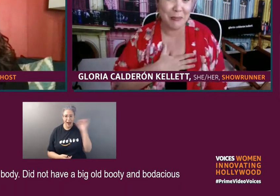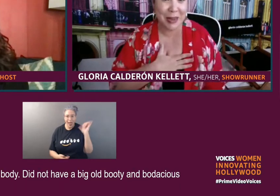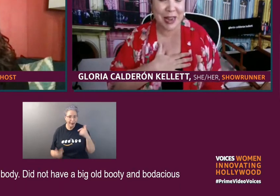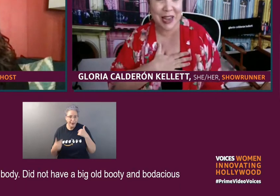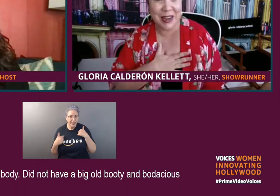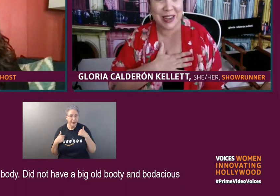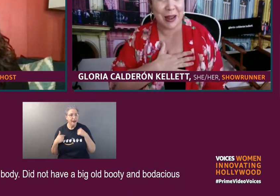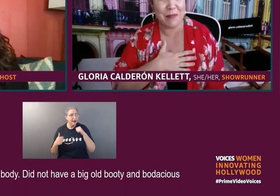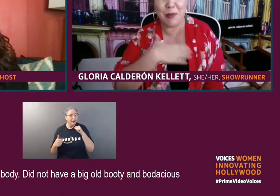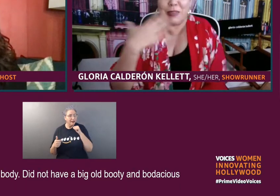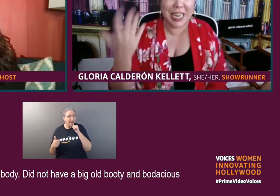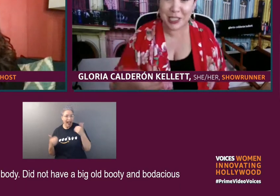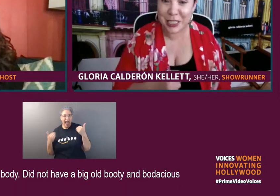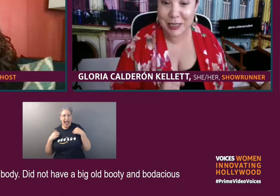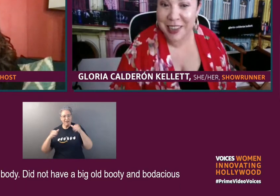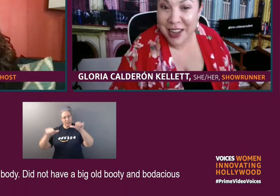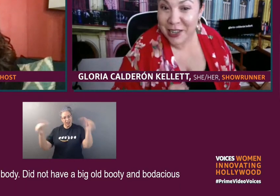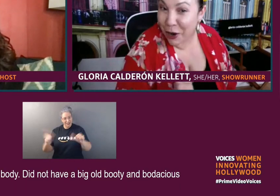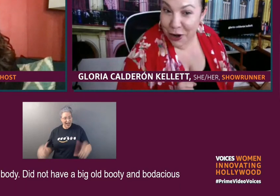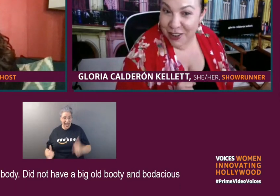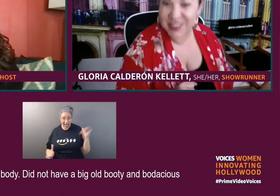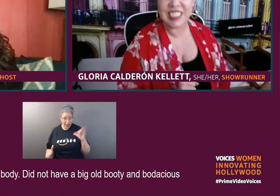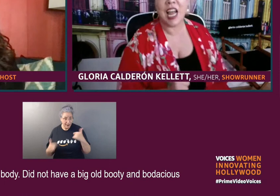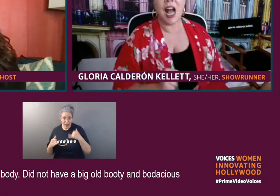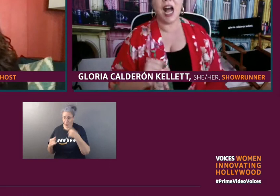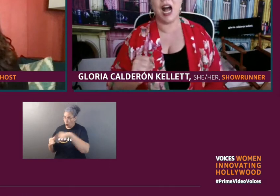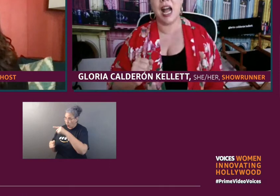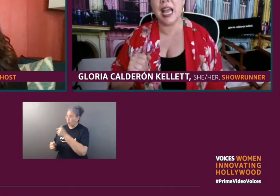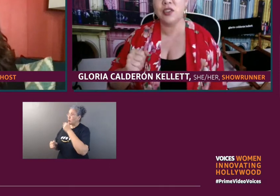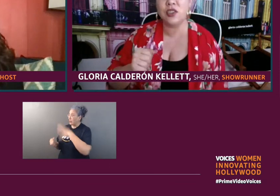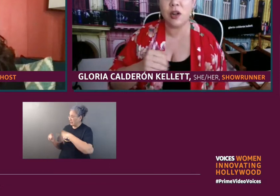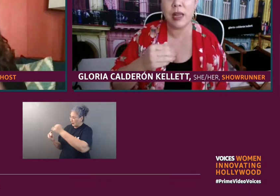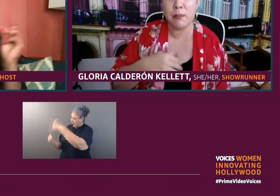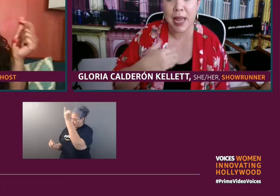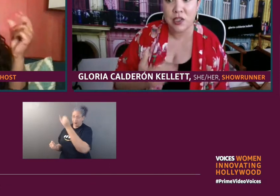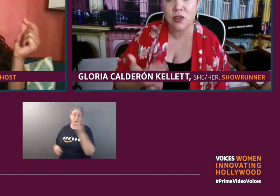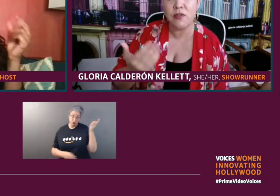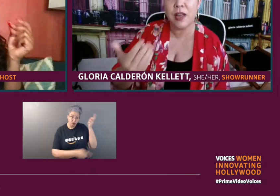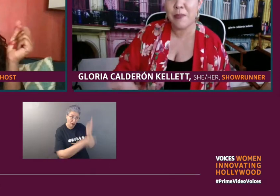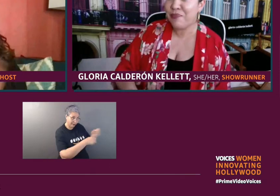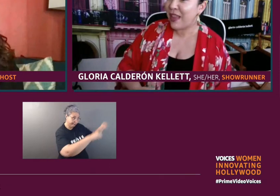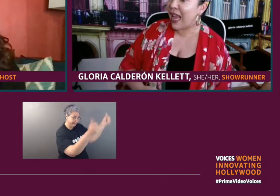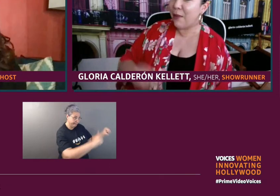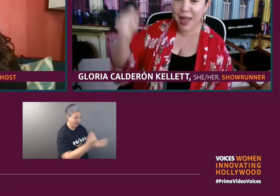booty and a bodacious curves.